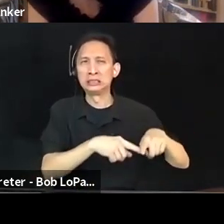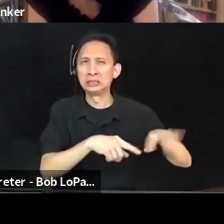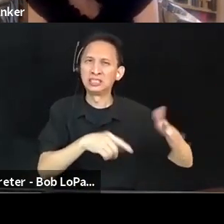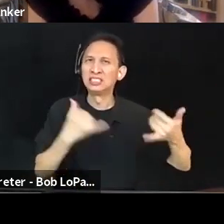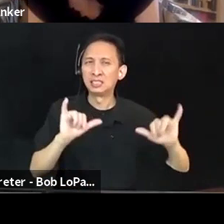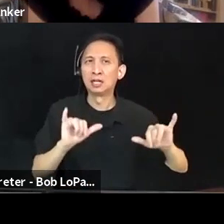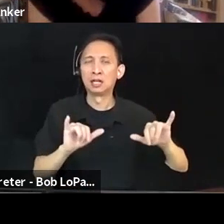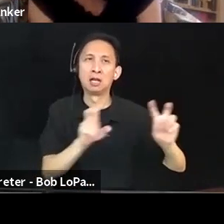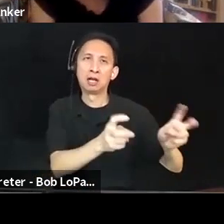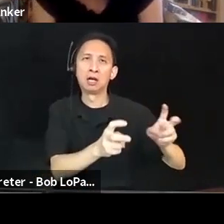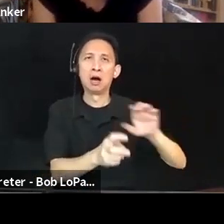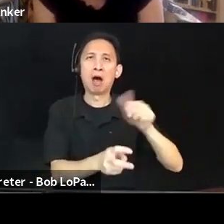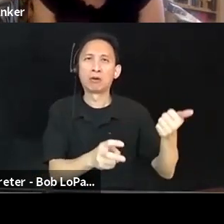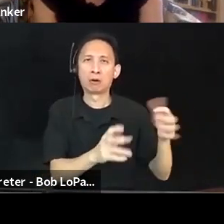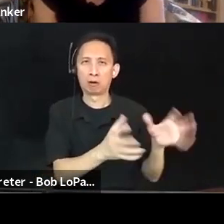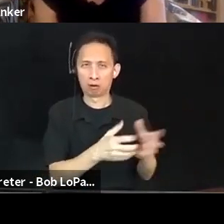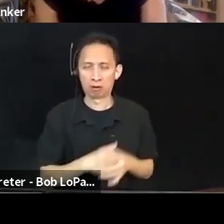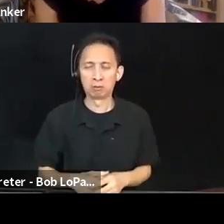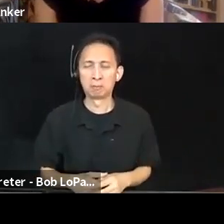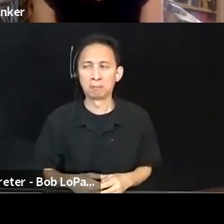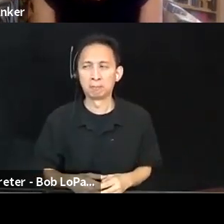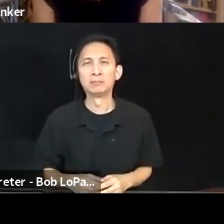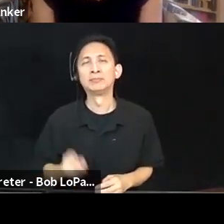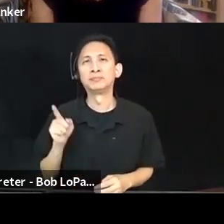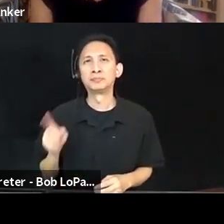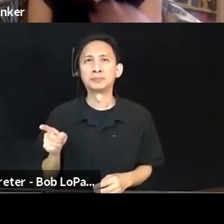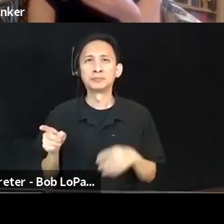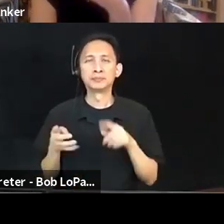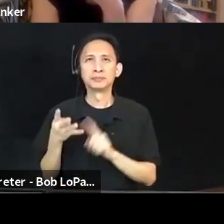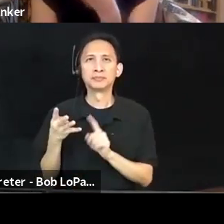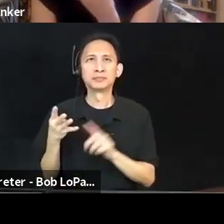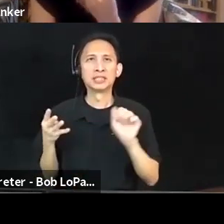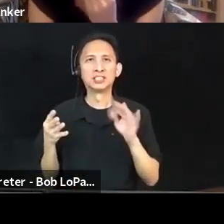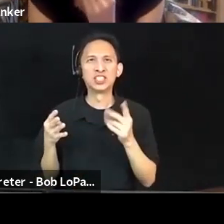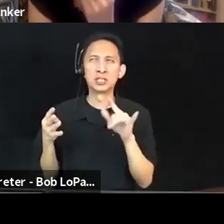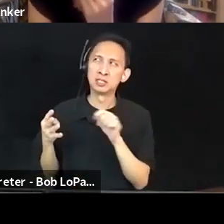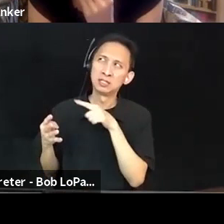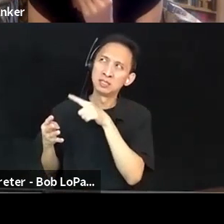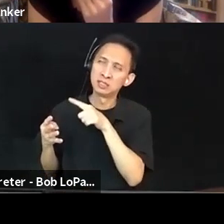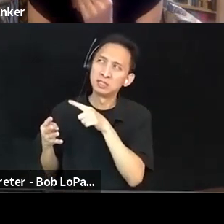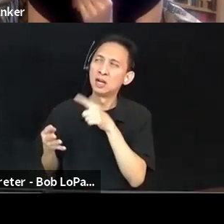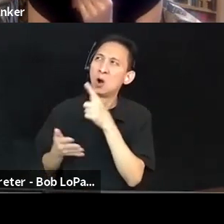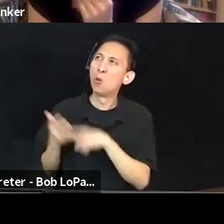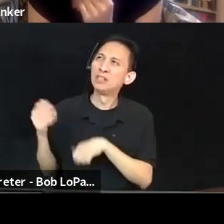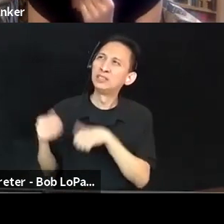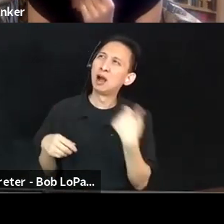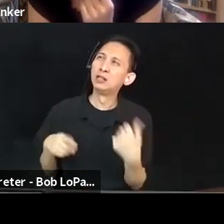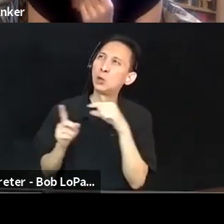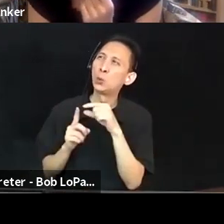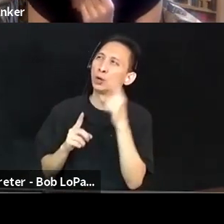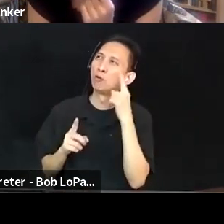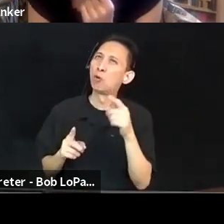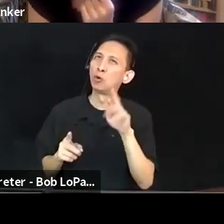about, what is as Achille was speaking, I guess I was thinking about, well, what's the alternative word for reconciliation? Well,